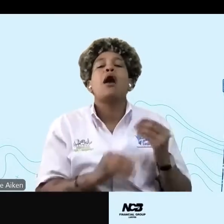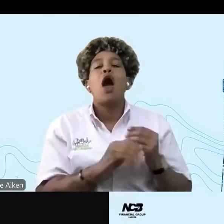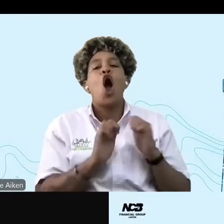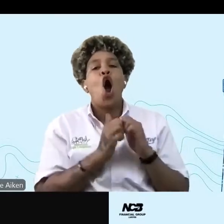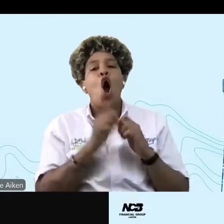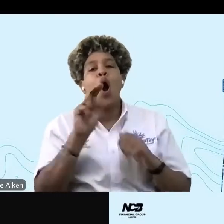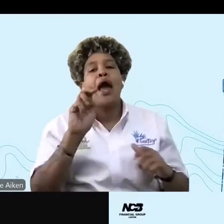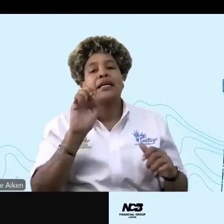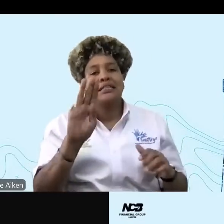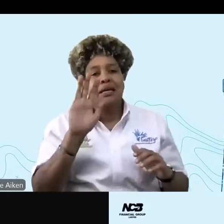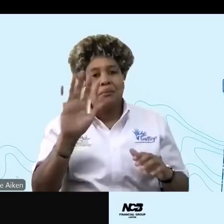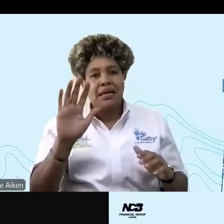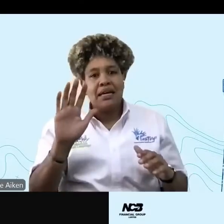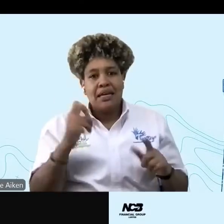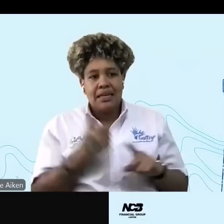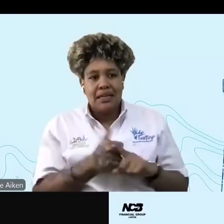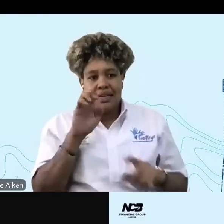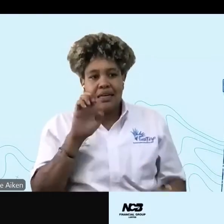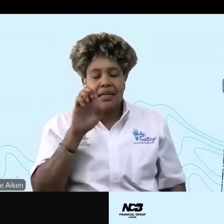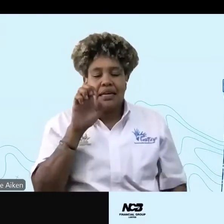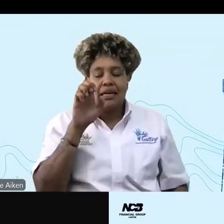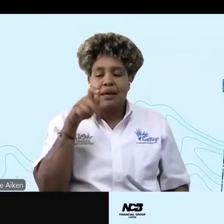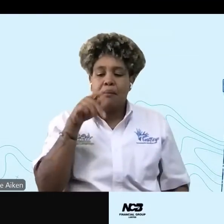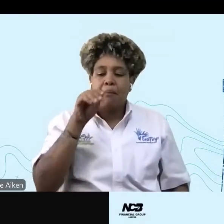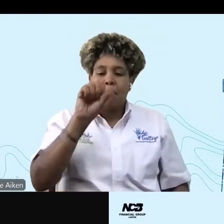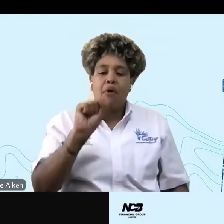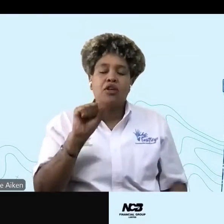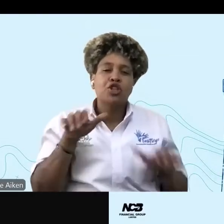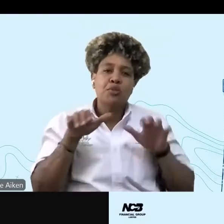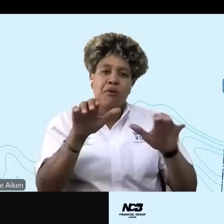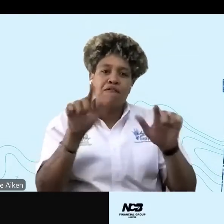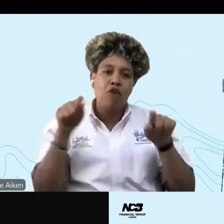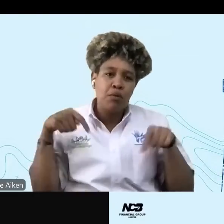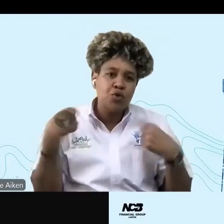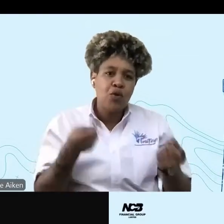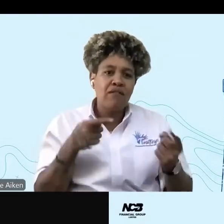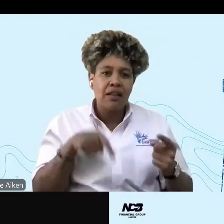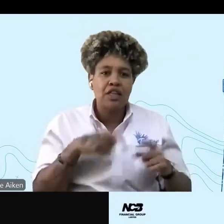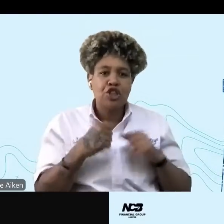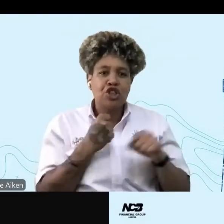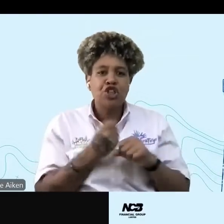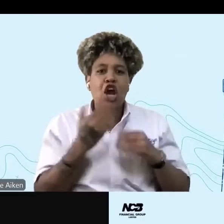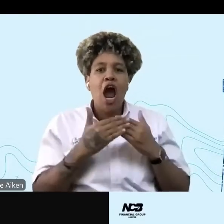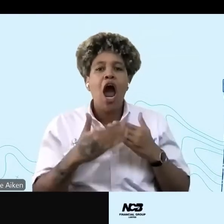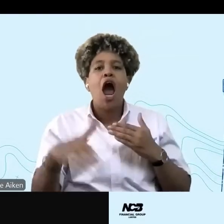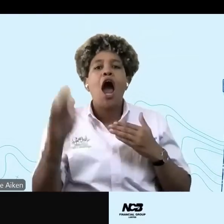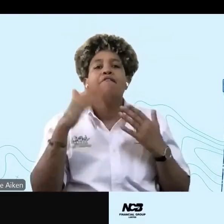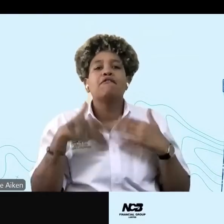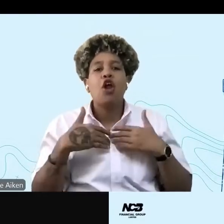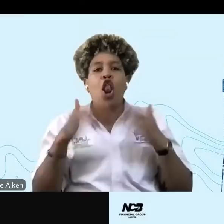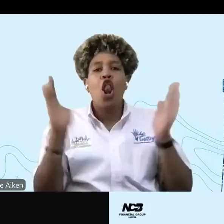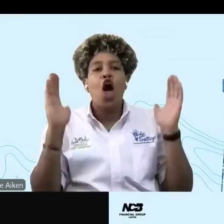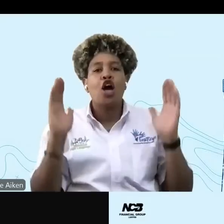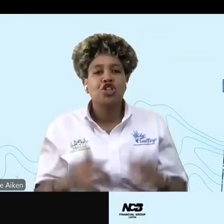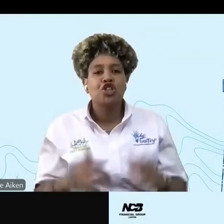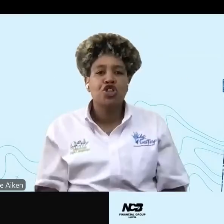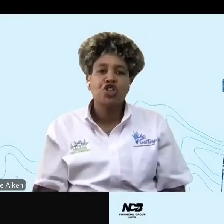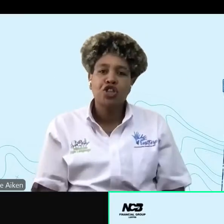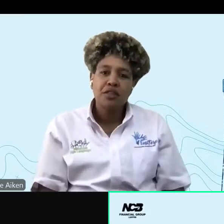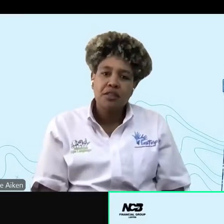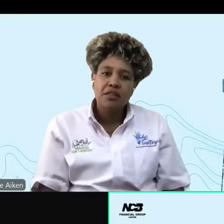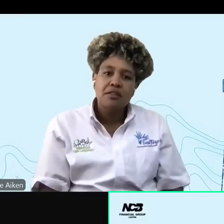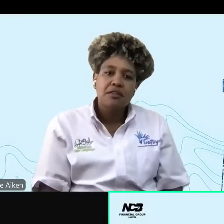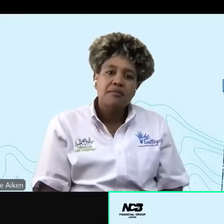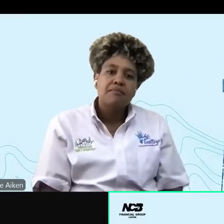has NCB's ePOS performed so far this year after launch?